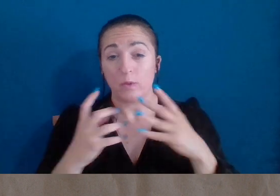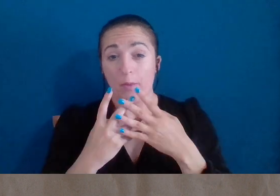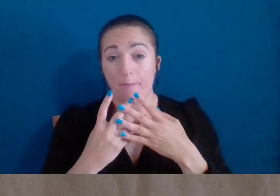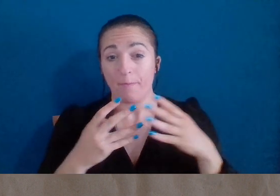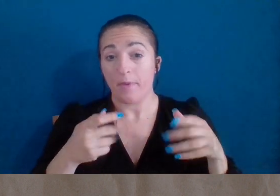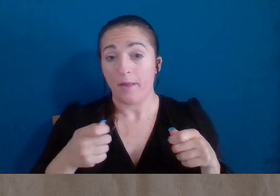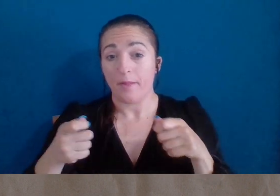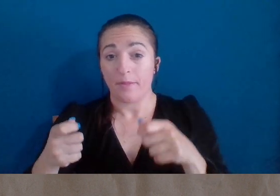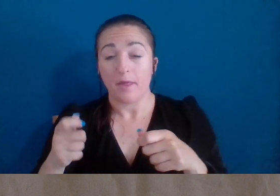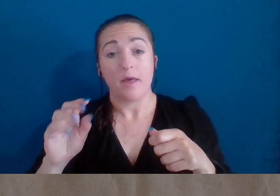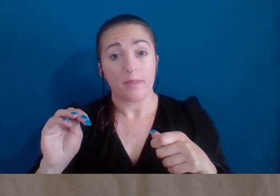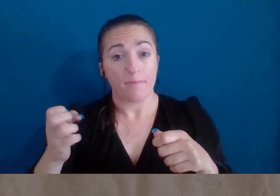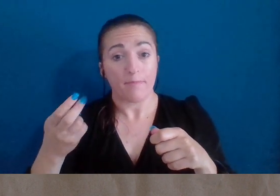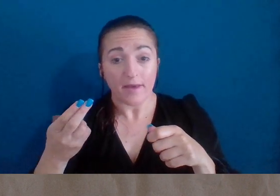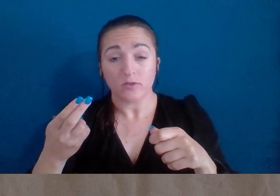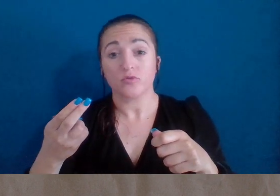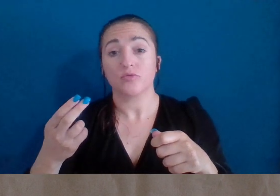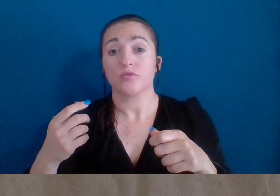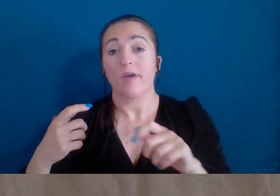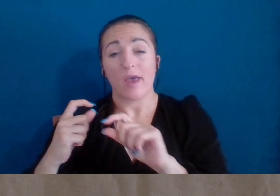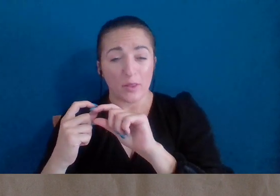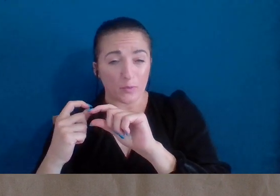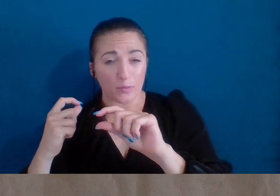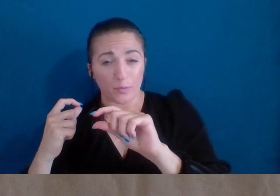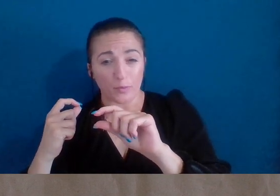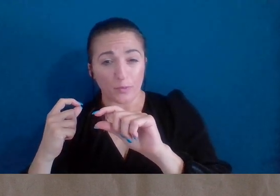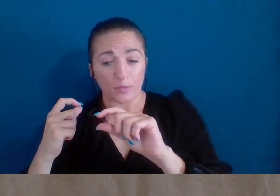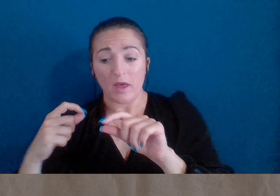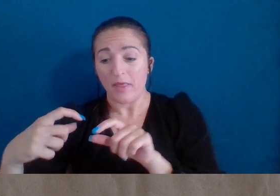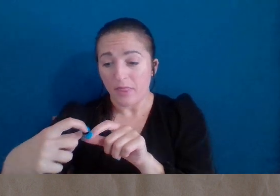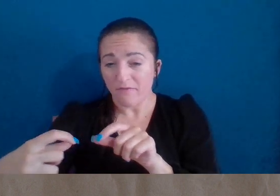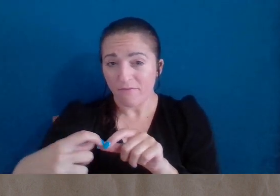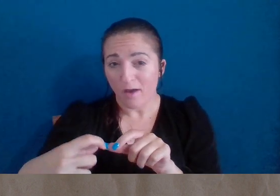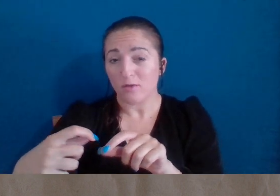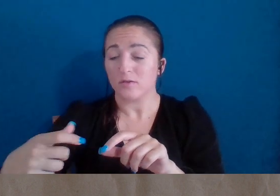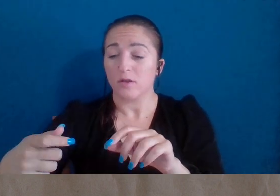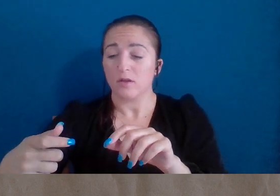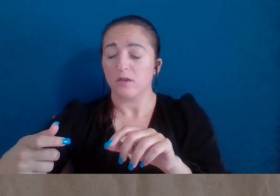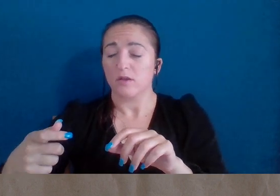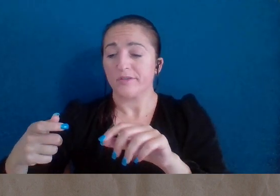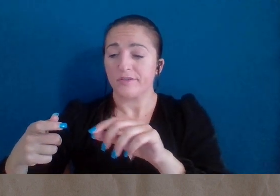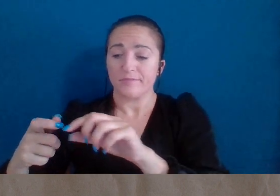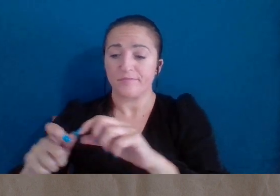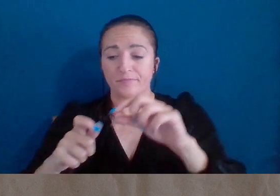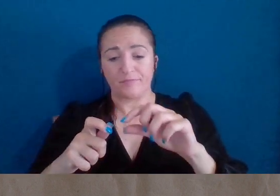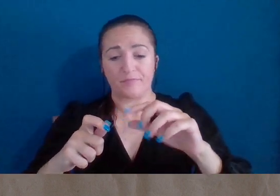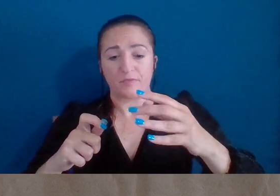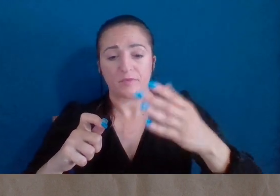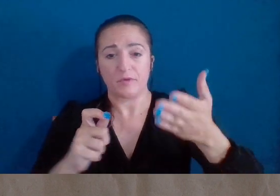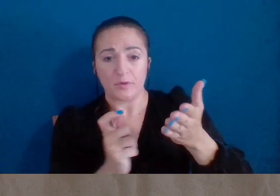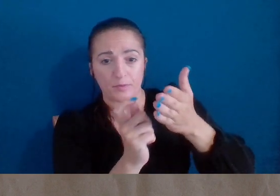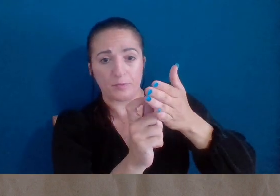the scissors and the felt over here out of the way so we can focus. So this